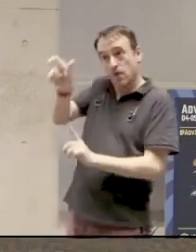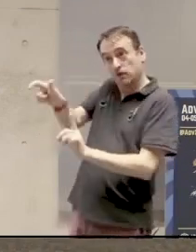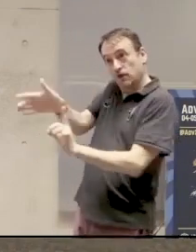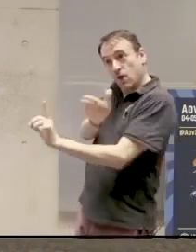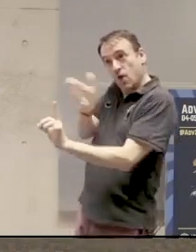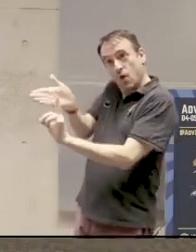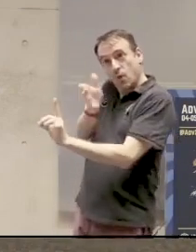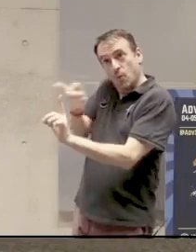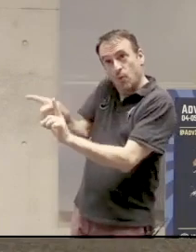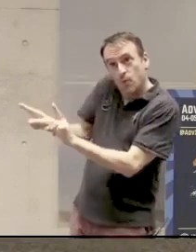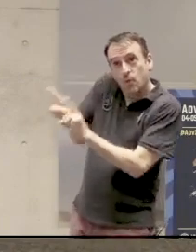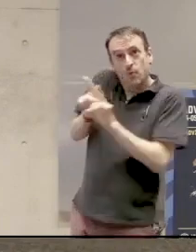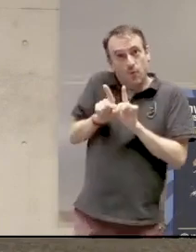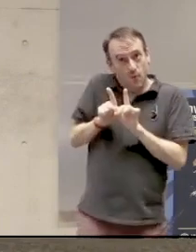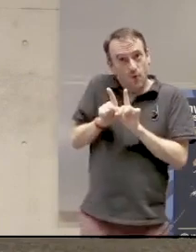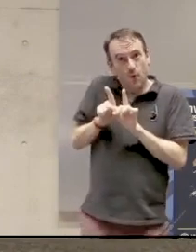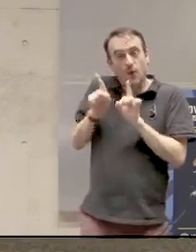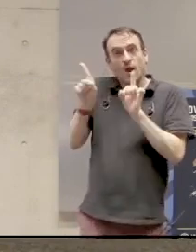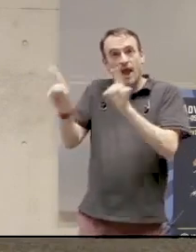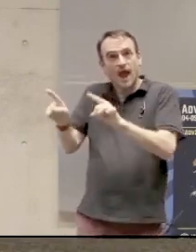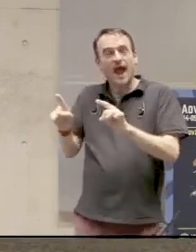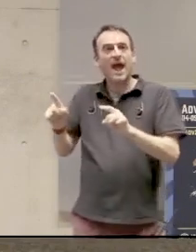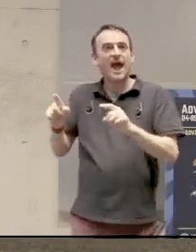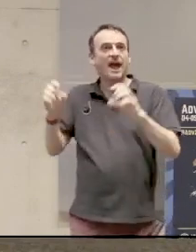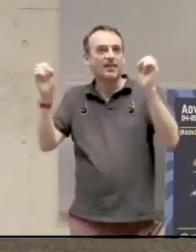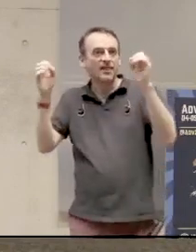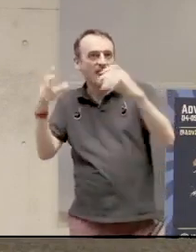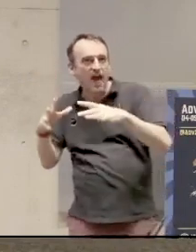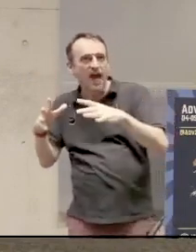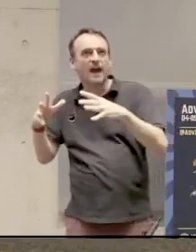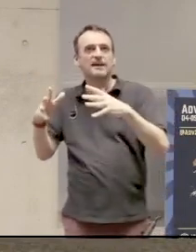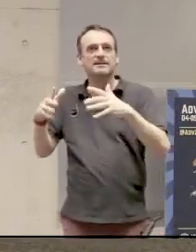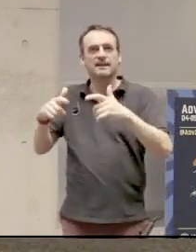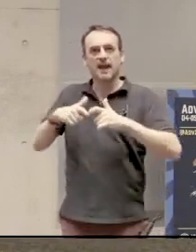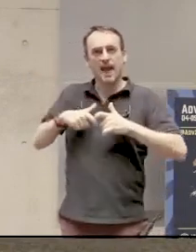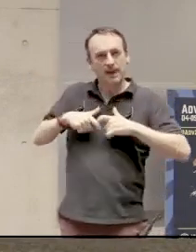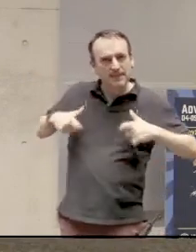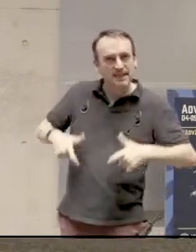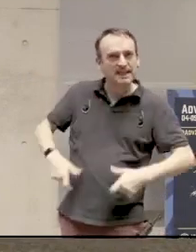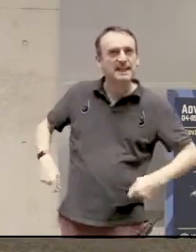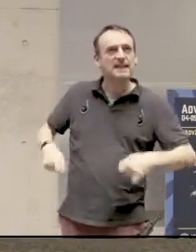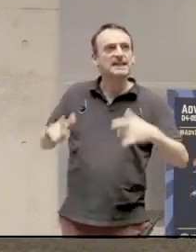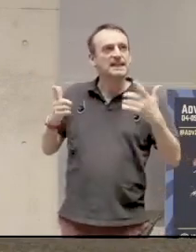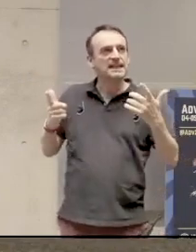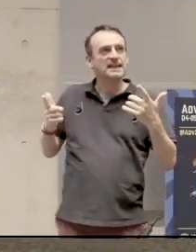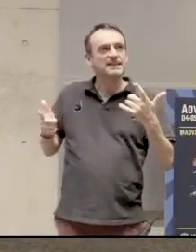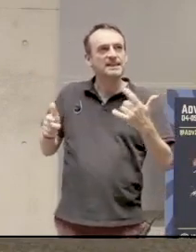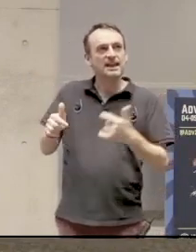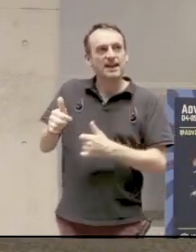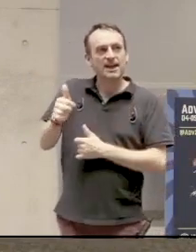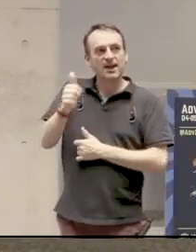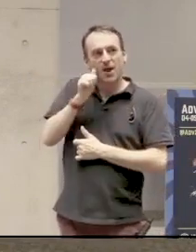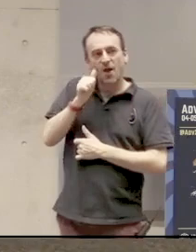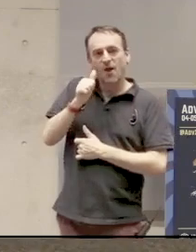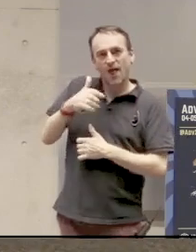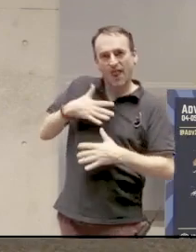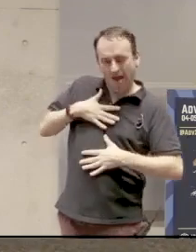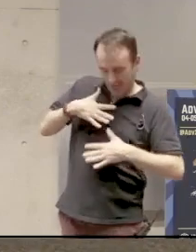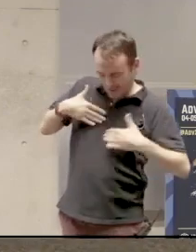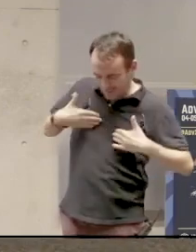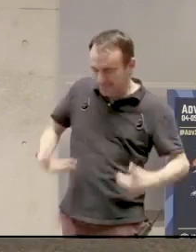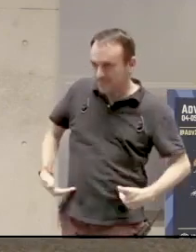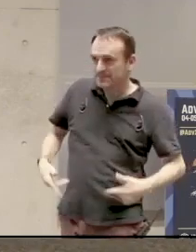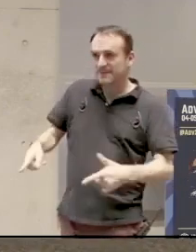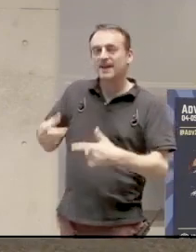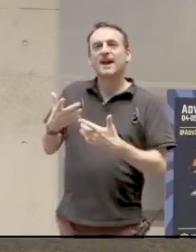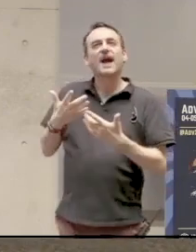giving her the sort of food she likes or the kind of style of bikinis she likes, you get a cut scene, which was, this classic